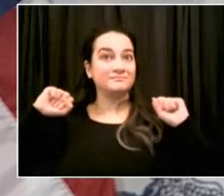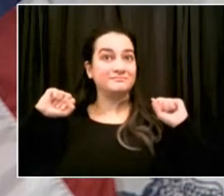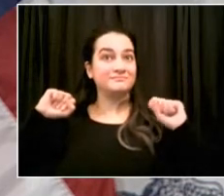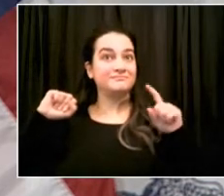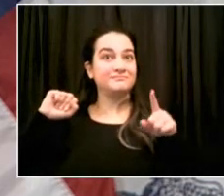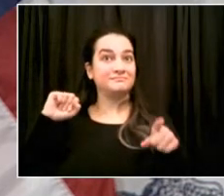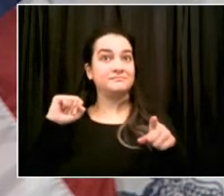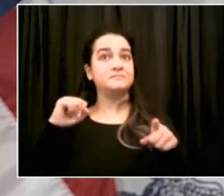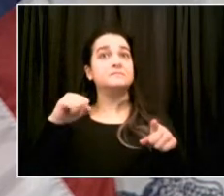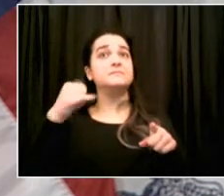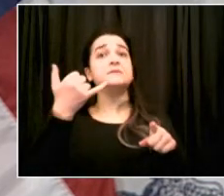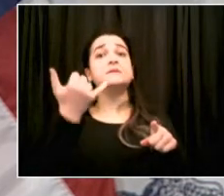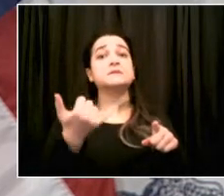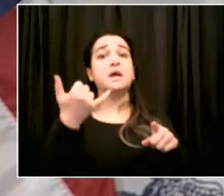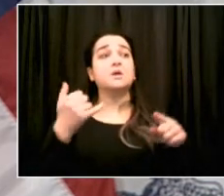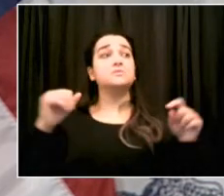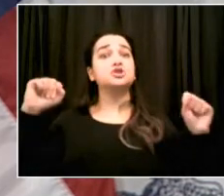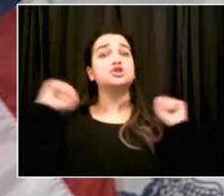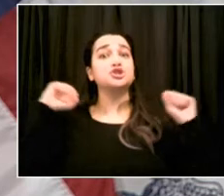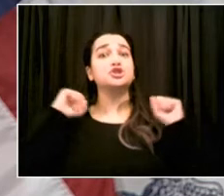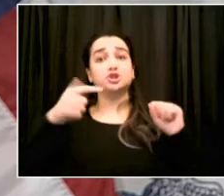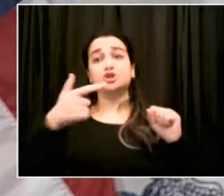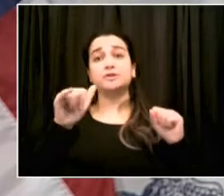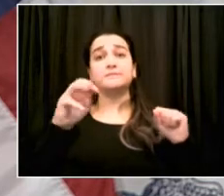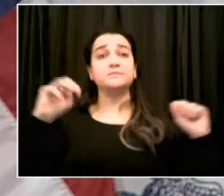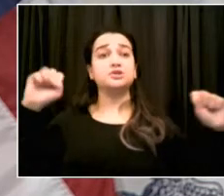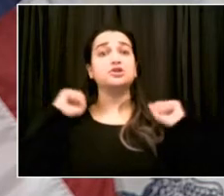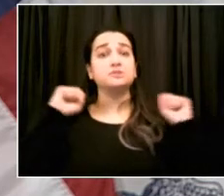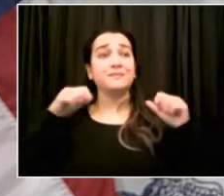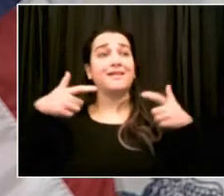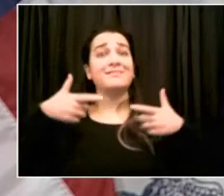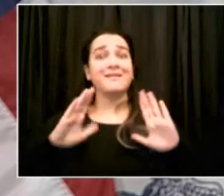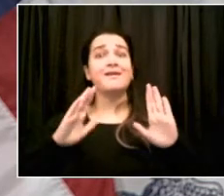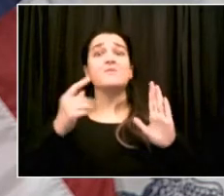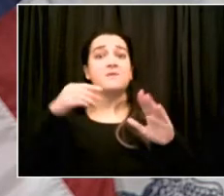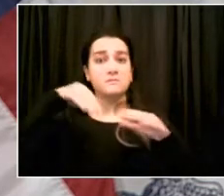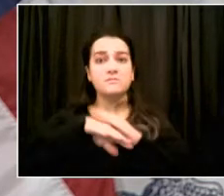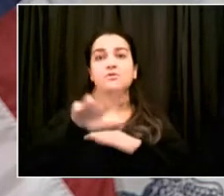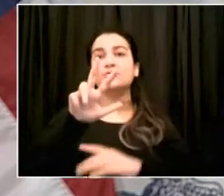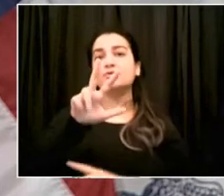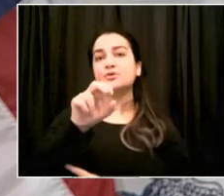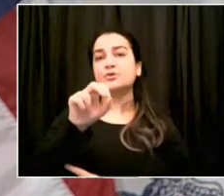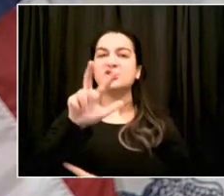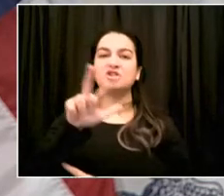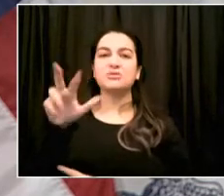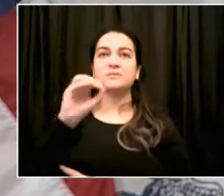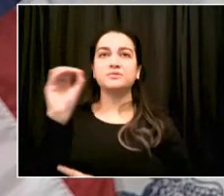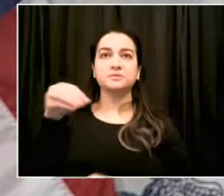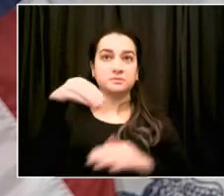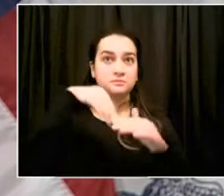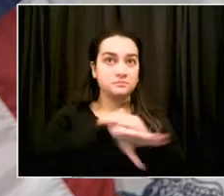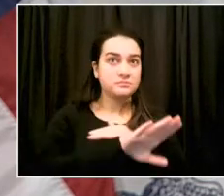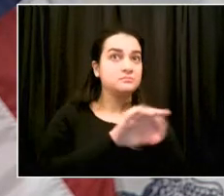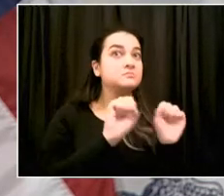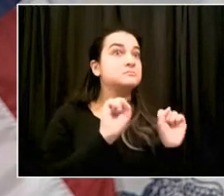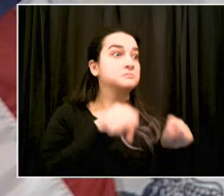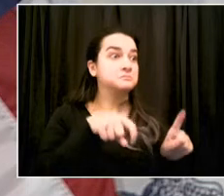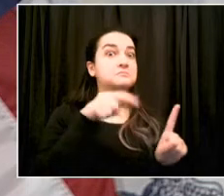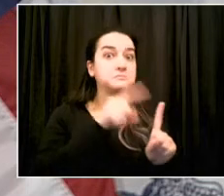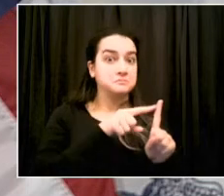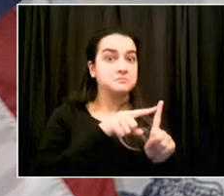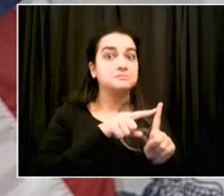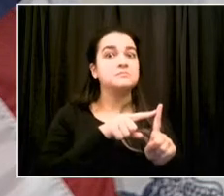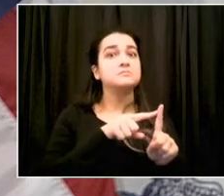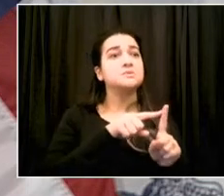rules apply to indoor workout classes? Well, this is another example, Kayla, of a decision in the state of New York.